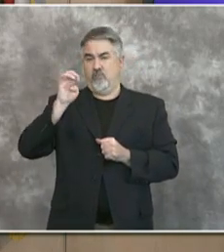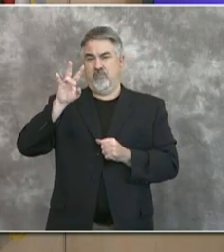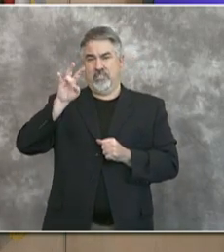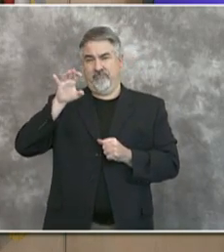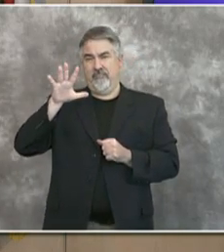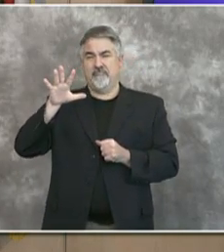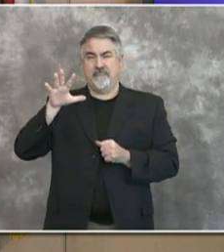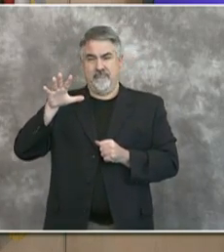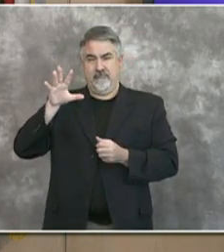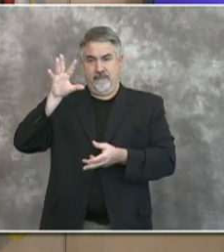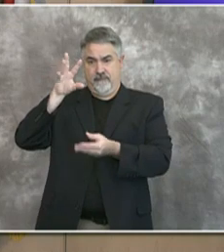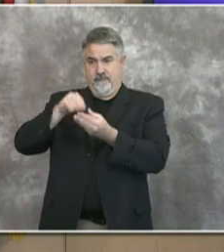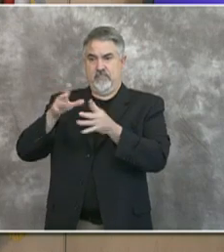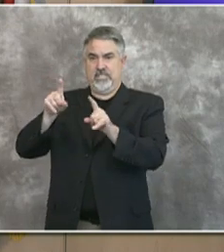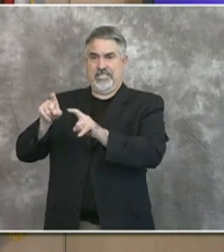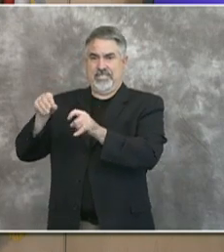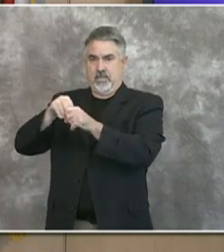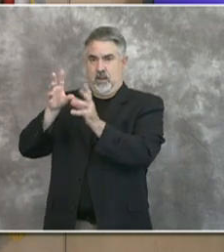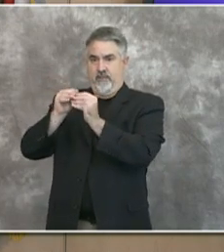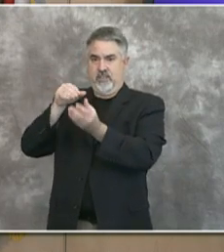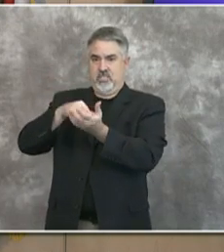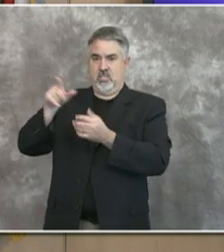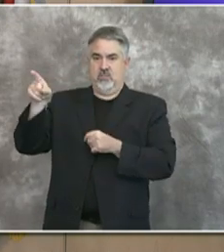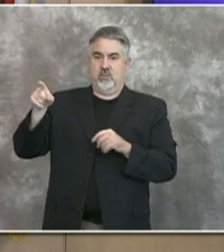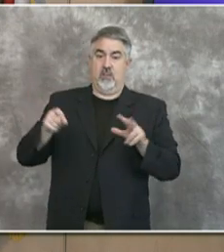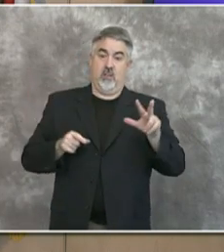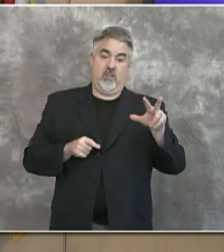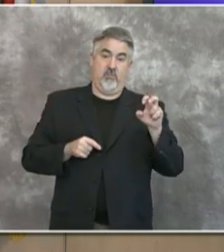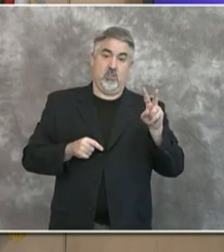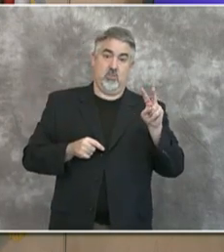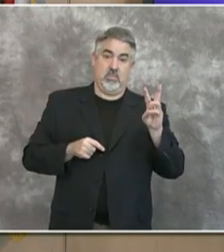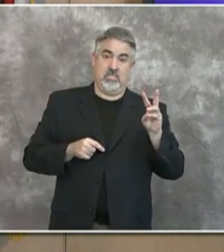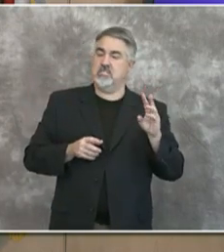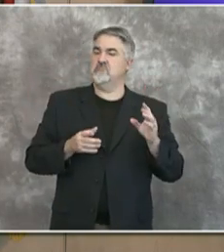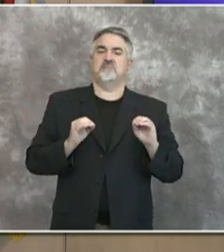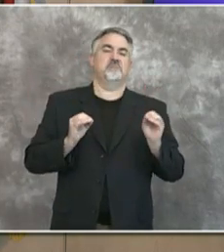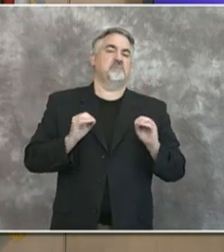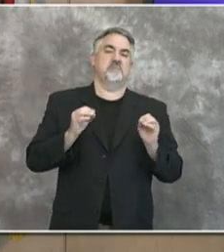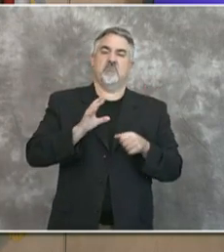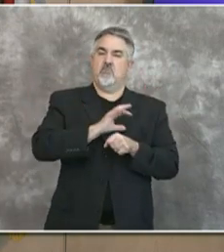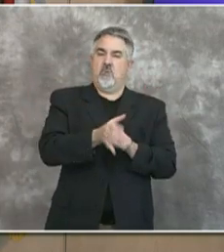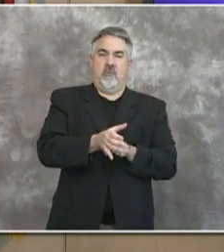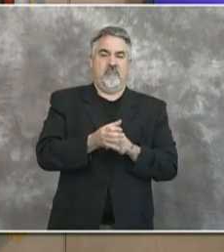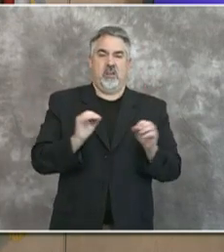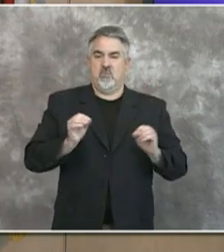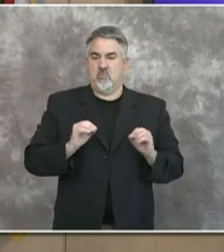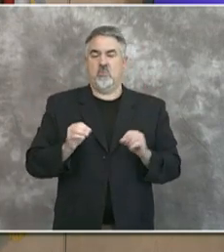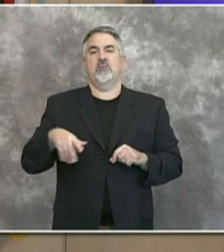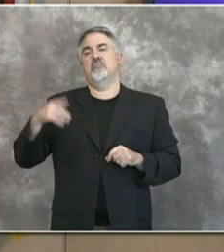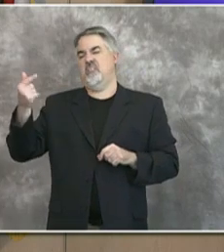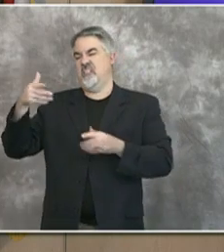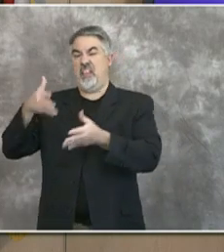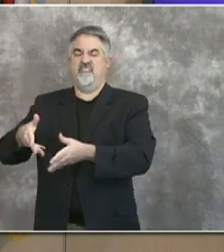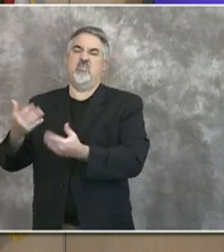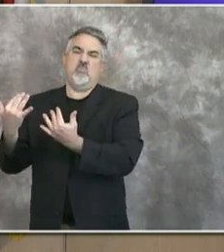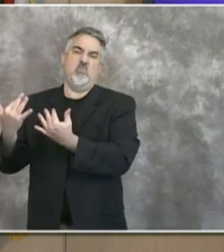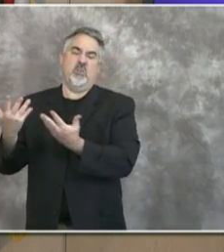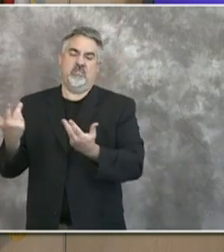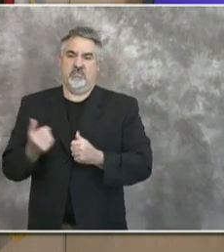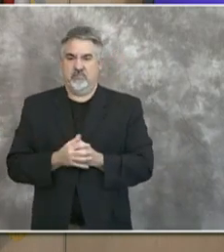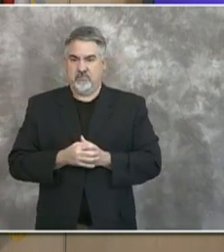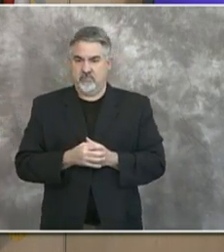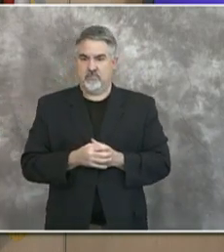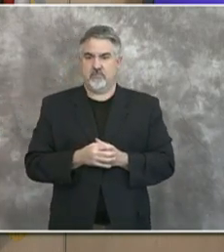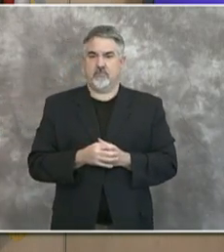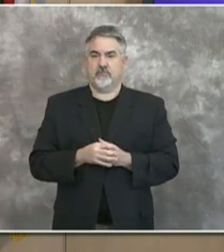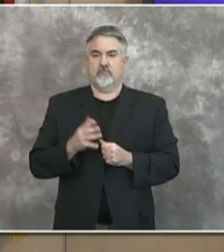tested. 326 have come back negative, 144 are pending, and 5 have been considered